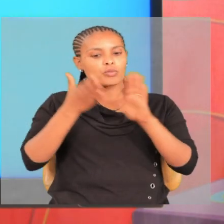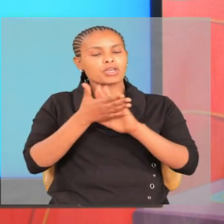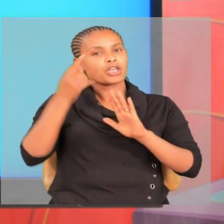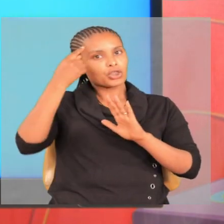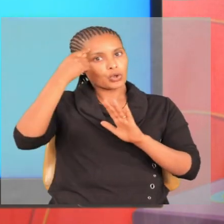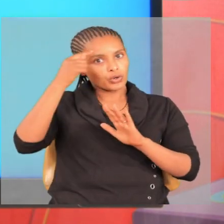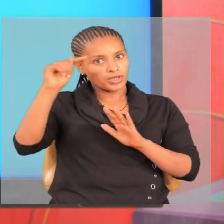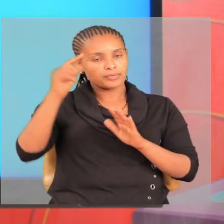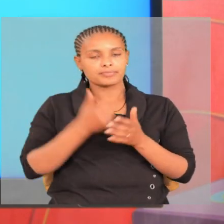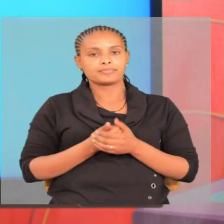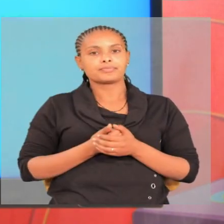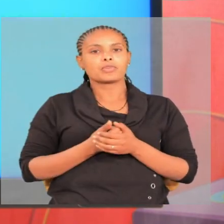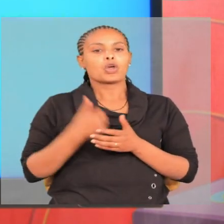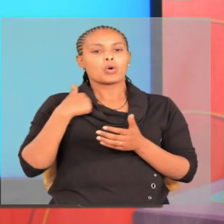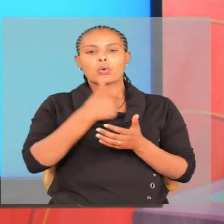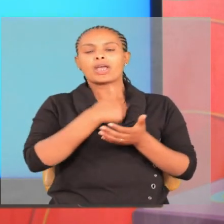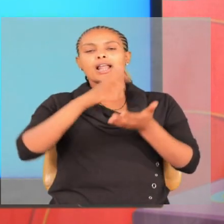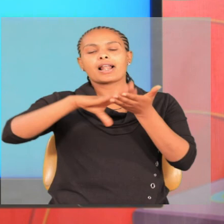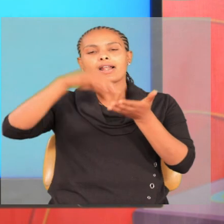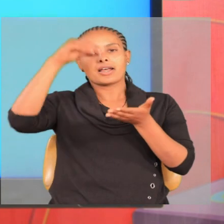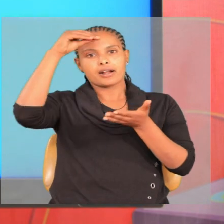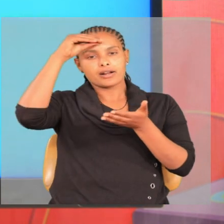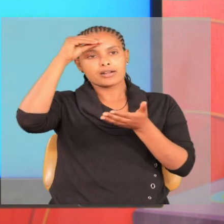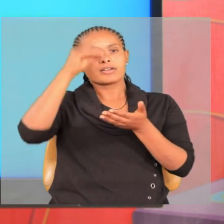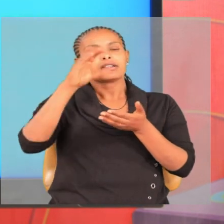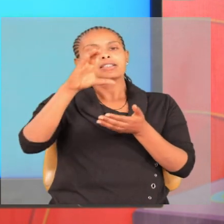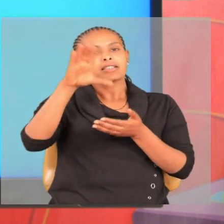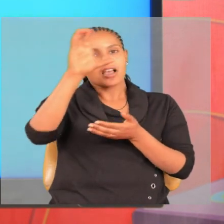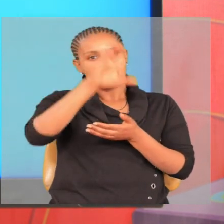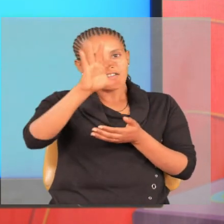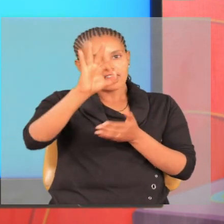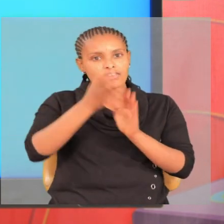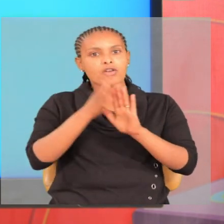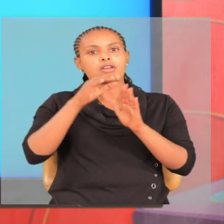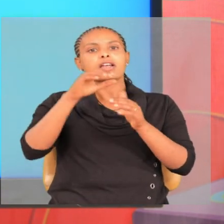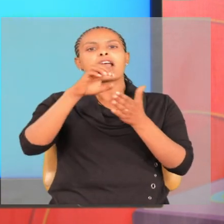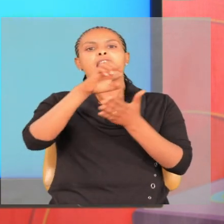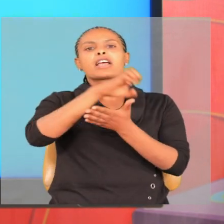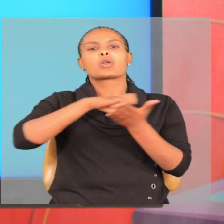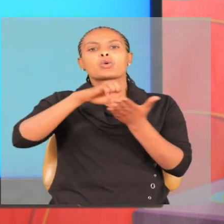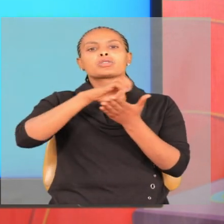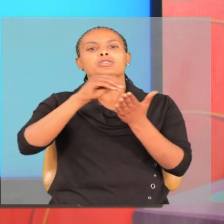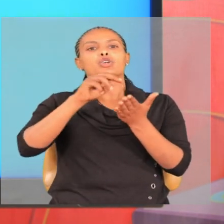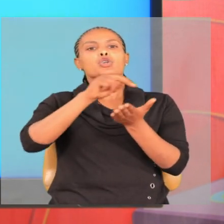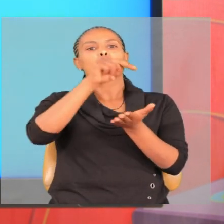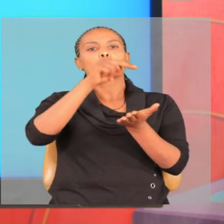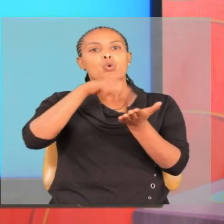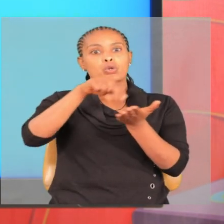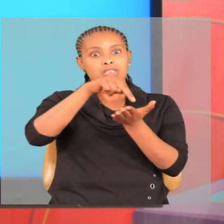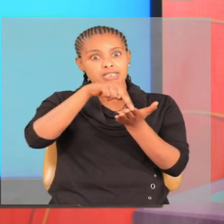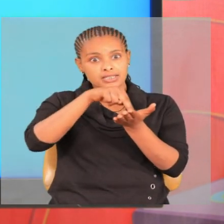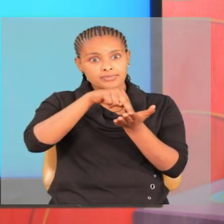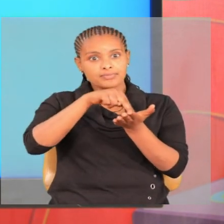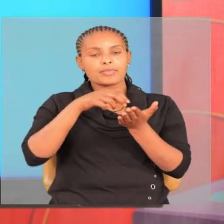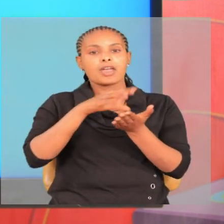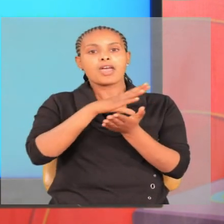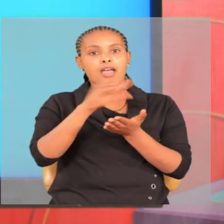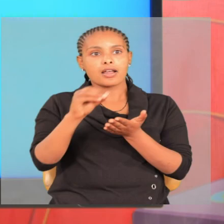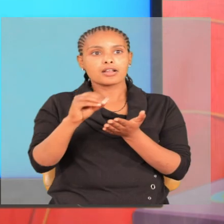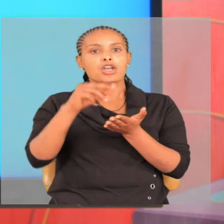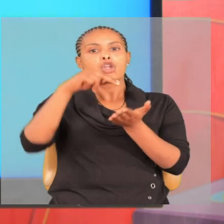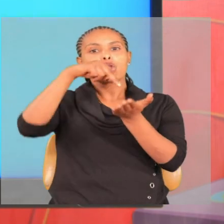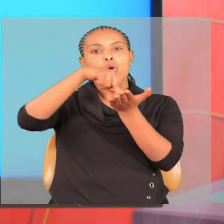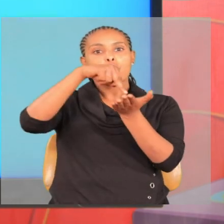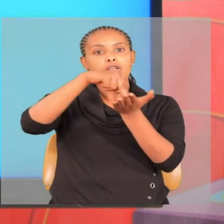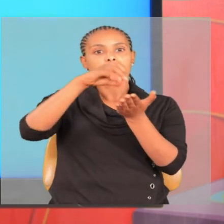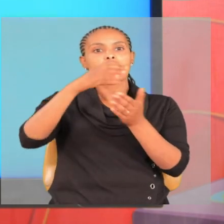theory. We learned discovery of the electrons and neutrons and